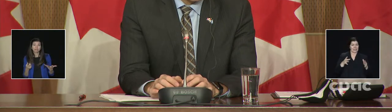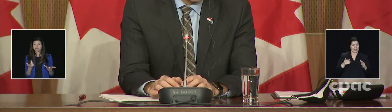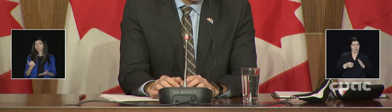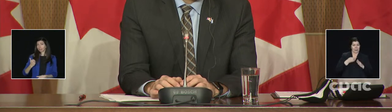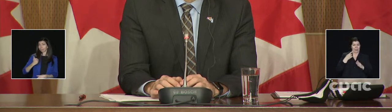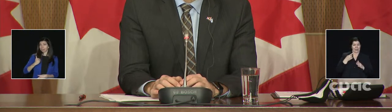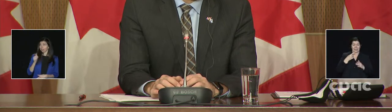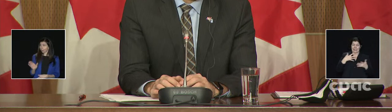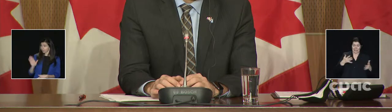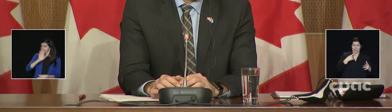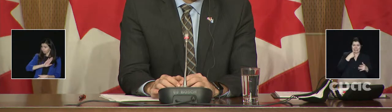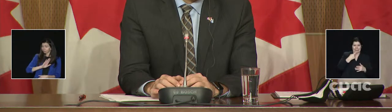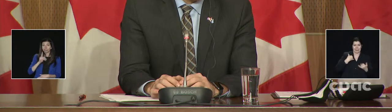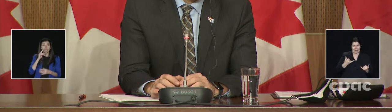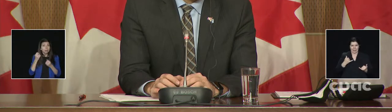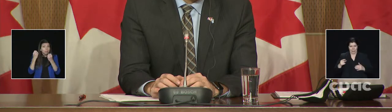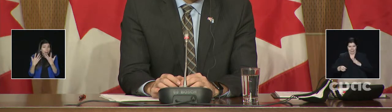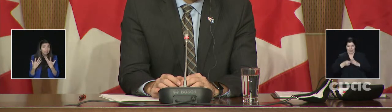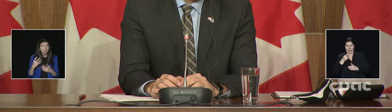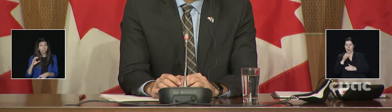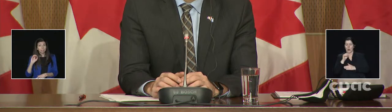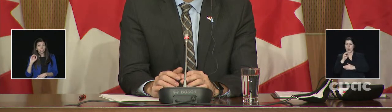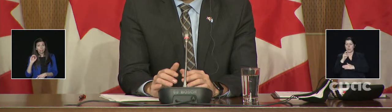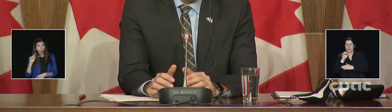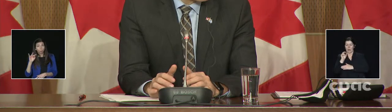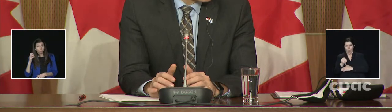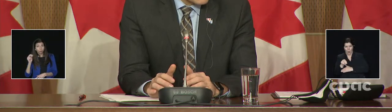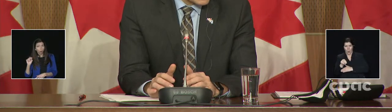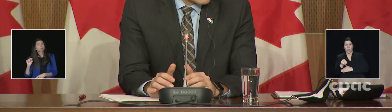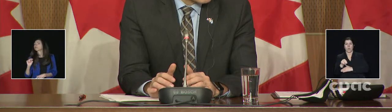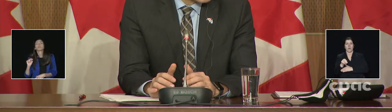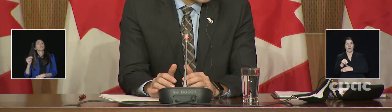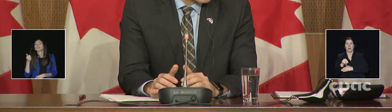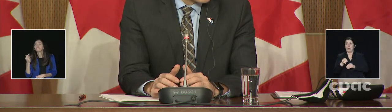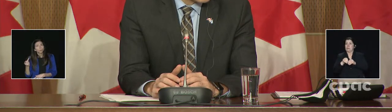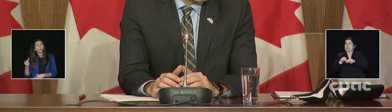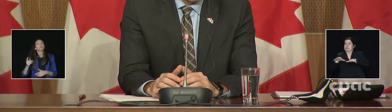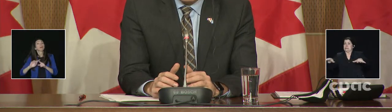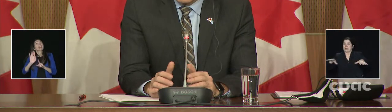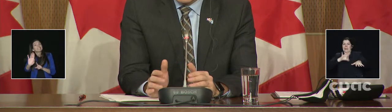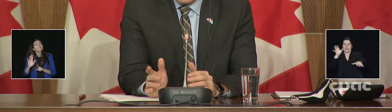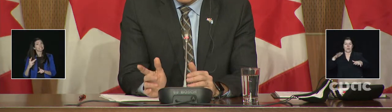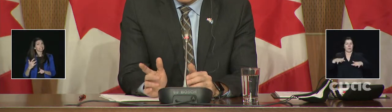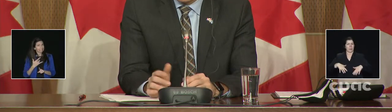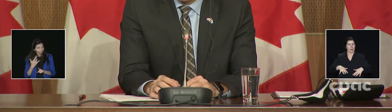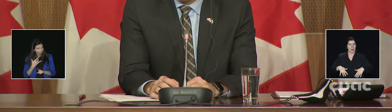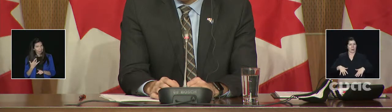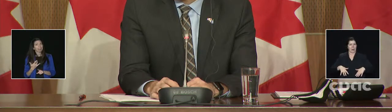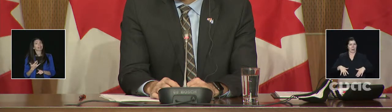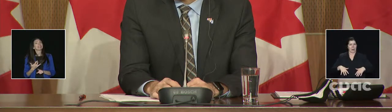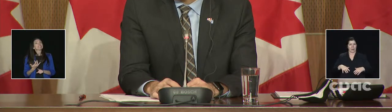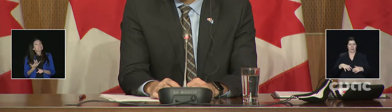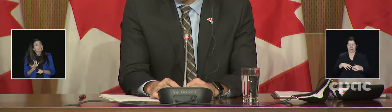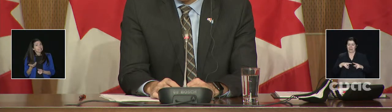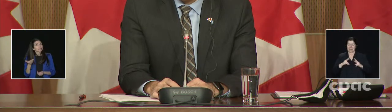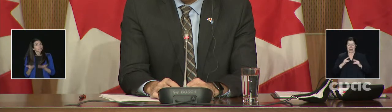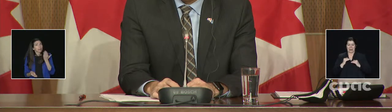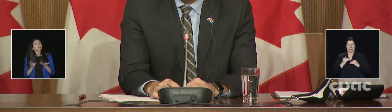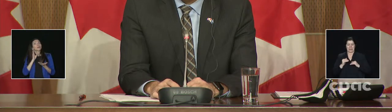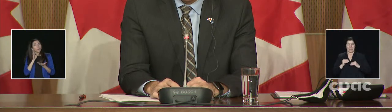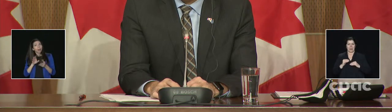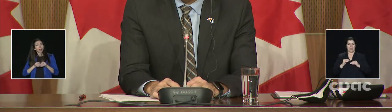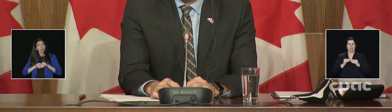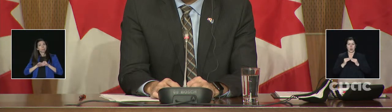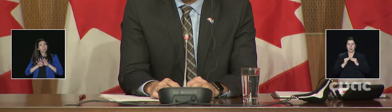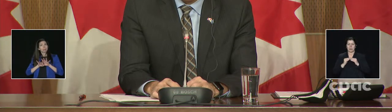limited community transmission. That is going to change. And you'll look at the modeling of